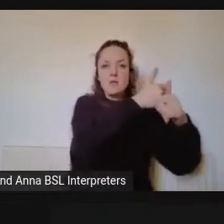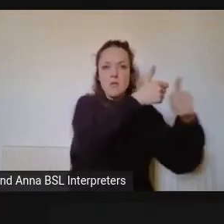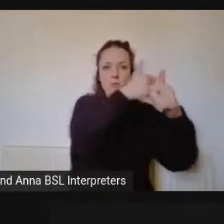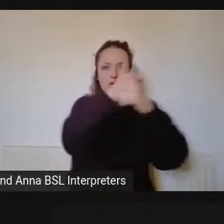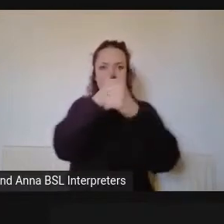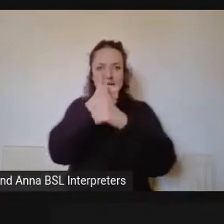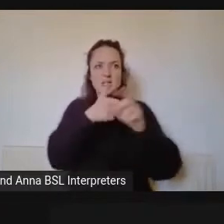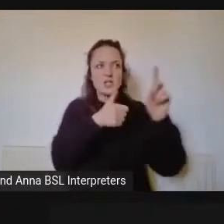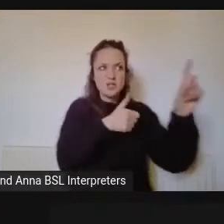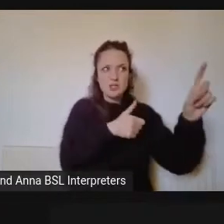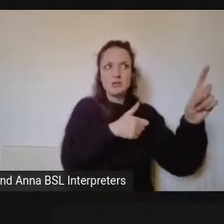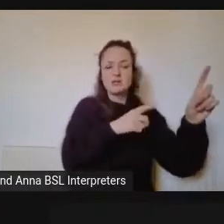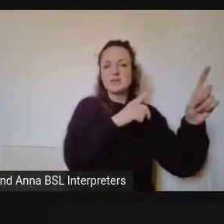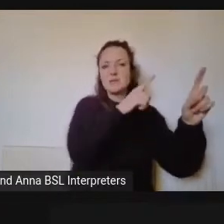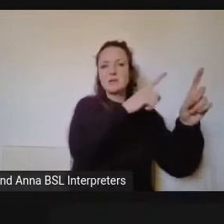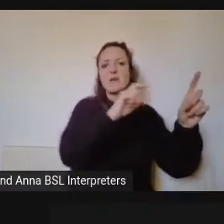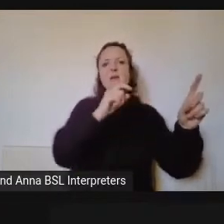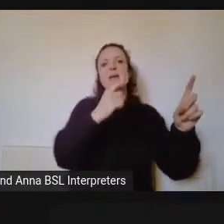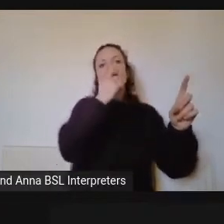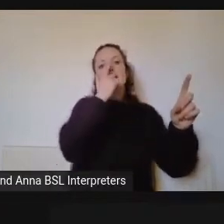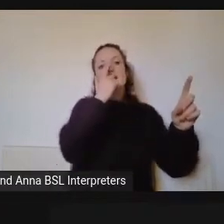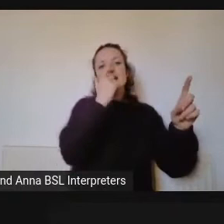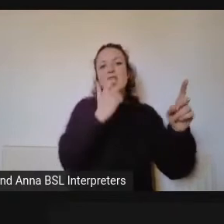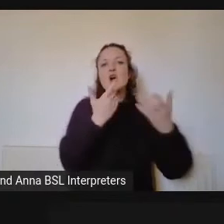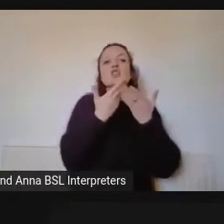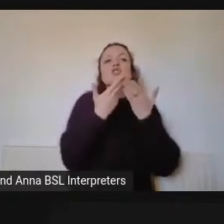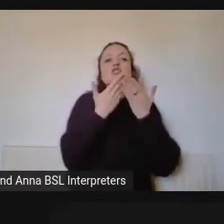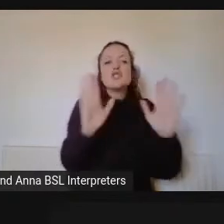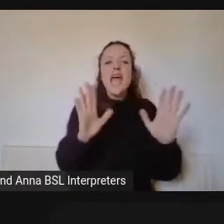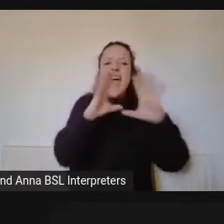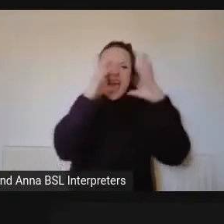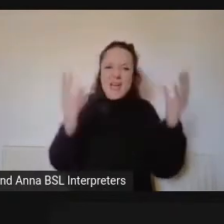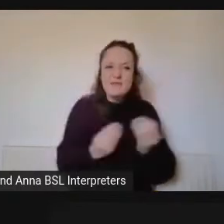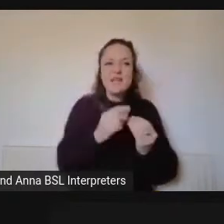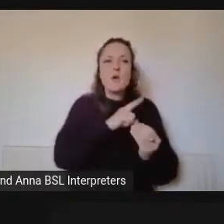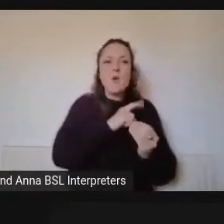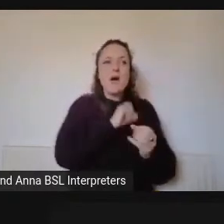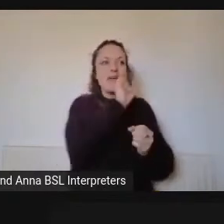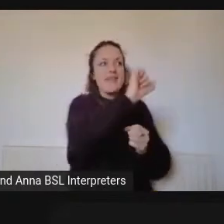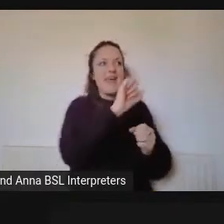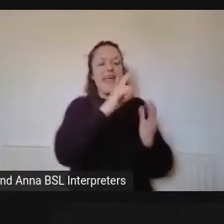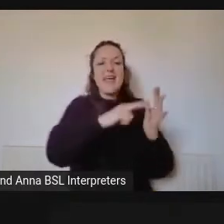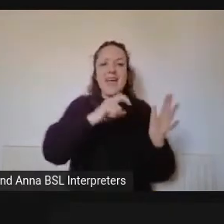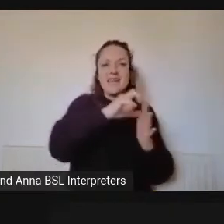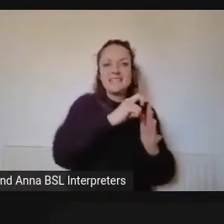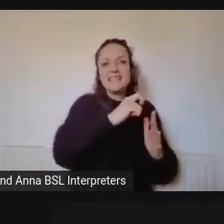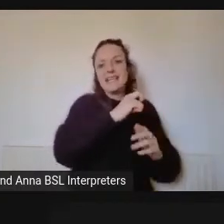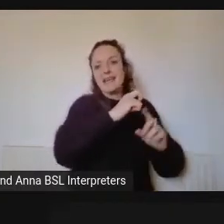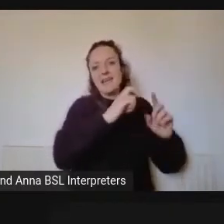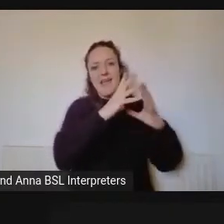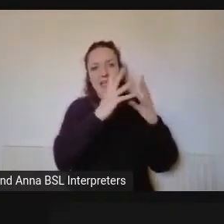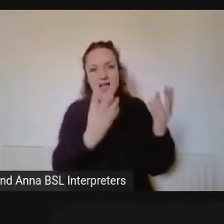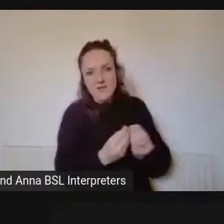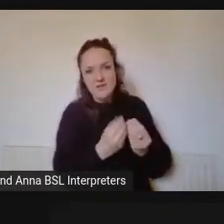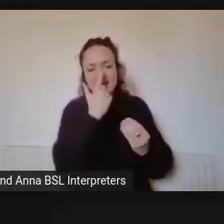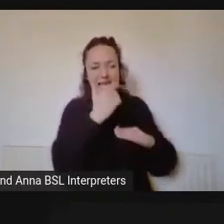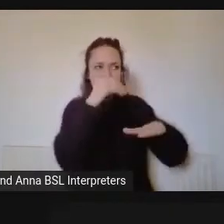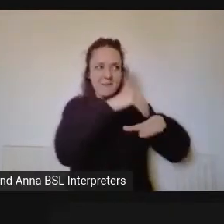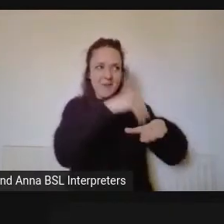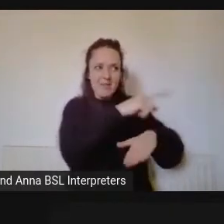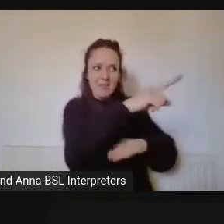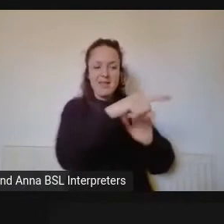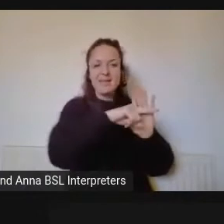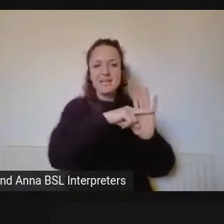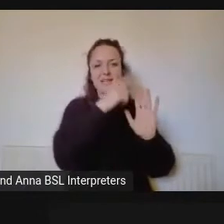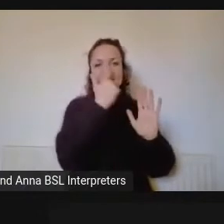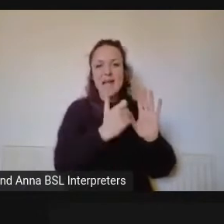it compromising its own privacy and its own IP and various other things. However, by connecting to open data,